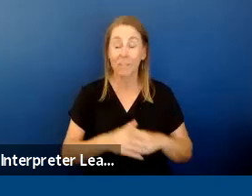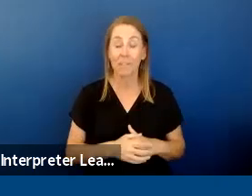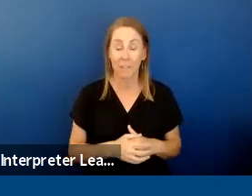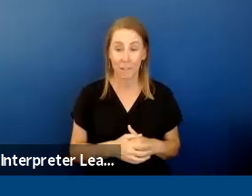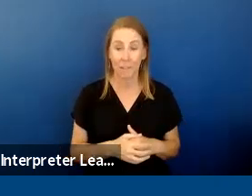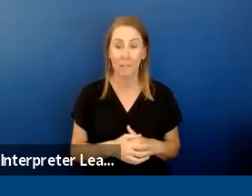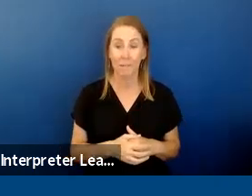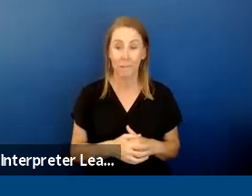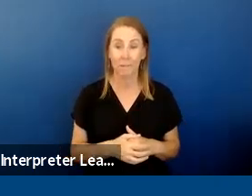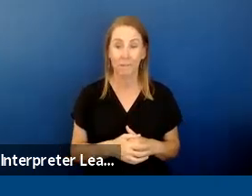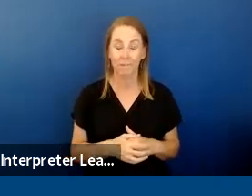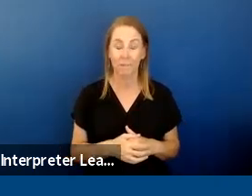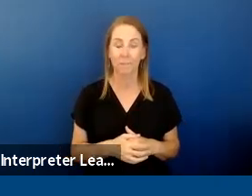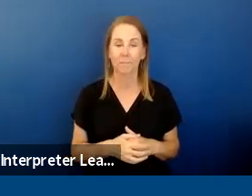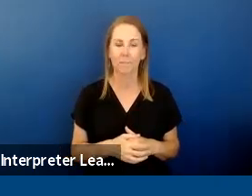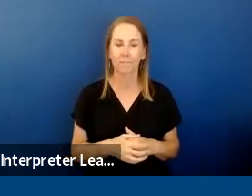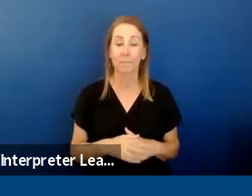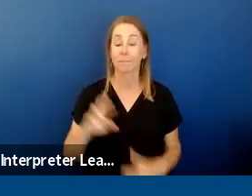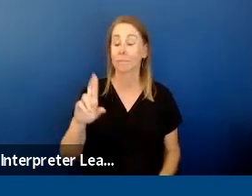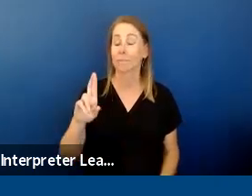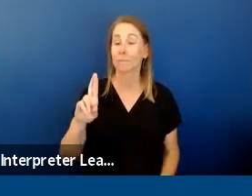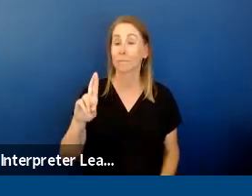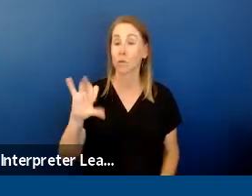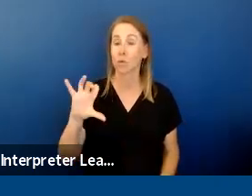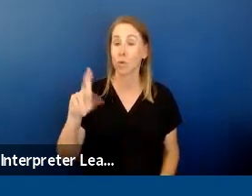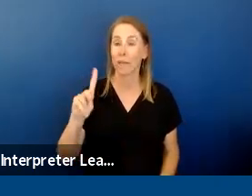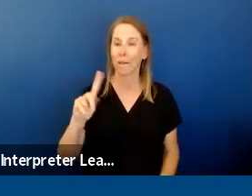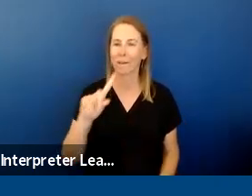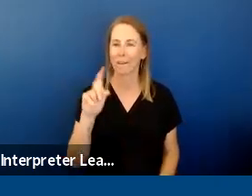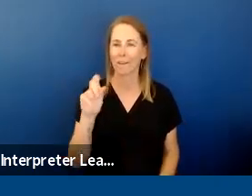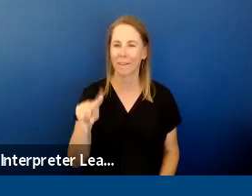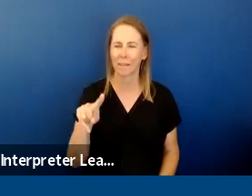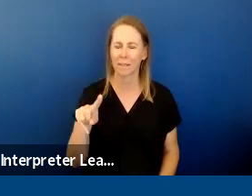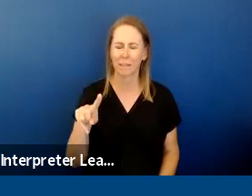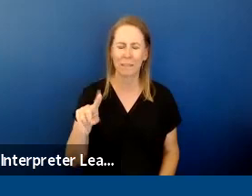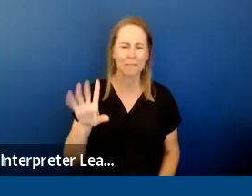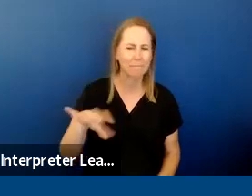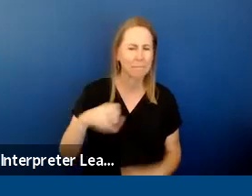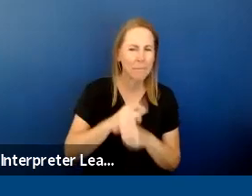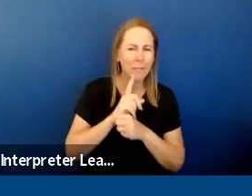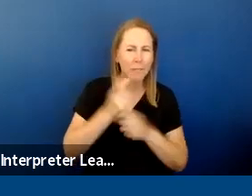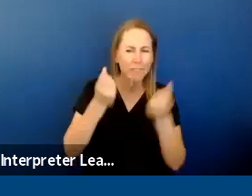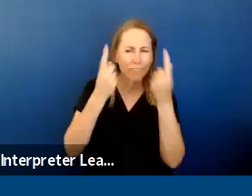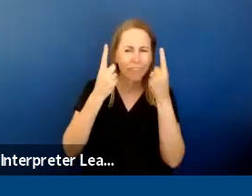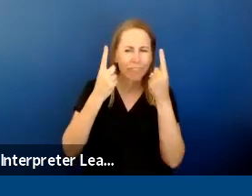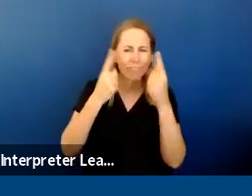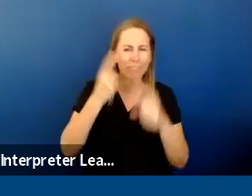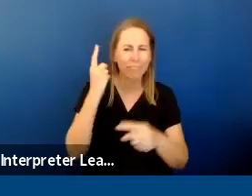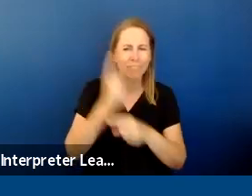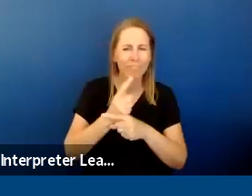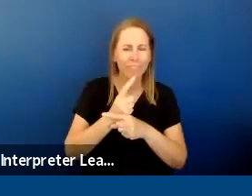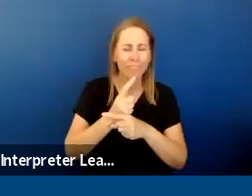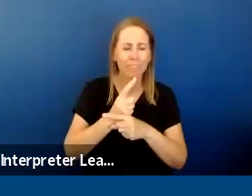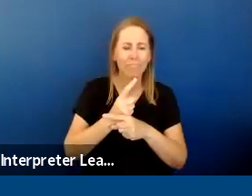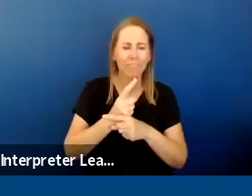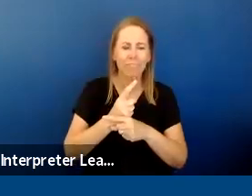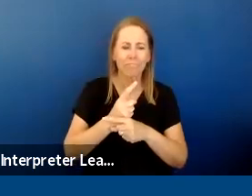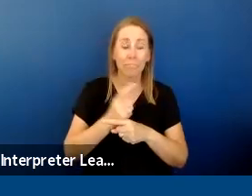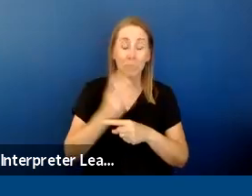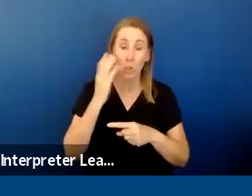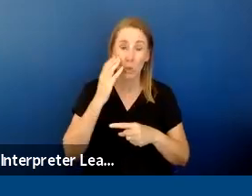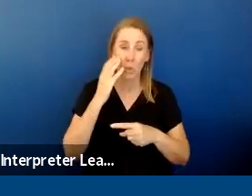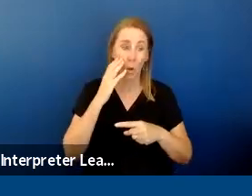a victim of a disaster, I think the services that they provide would be available, regardless of what type of disaster it would be.